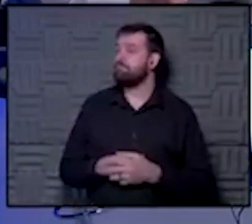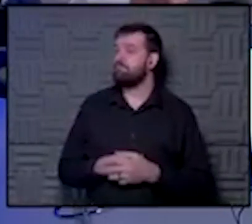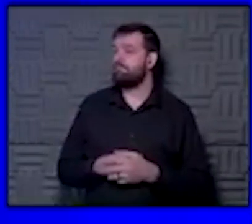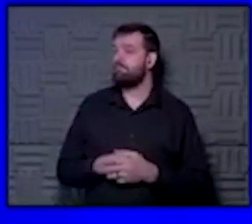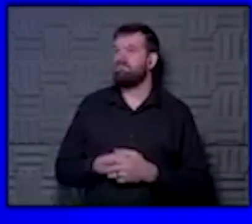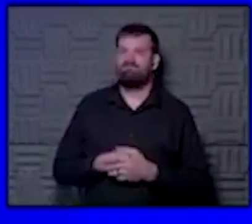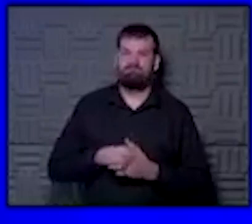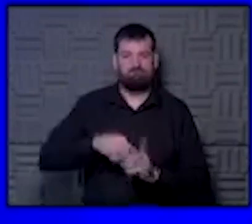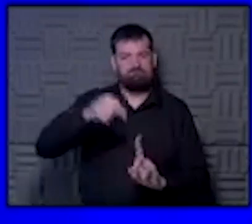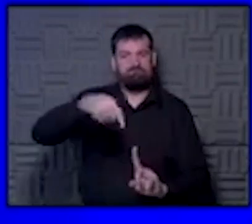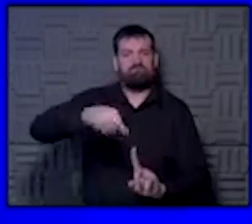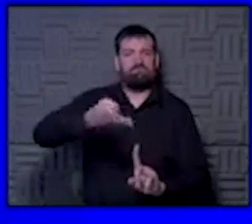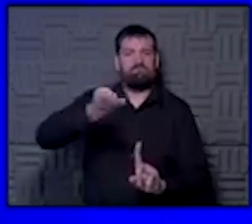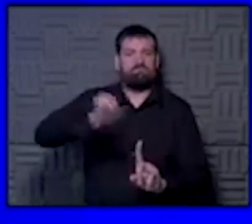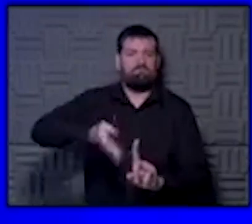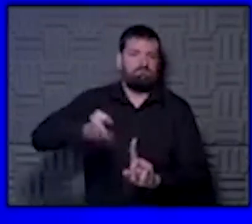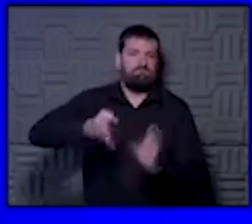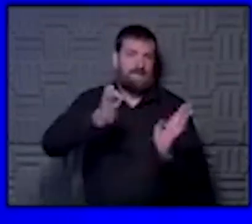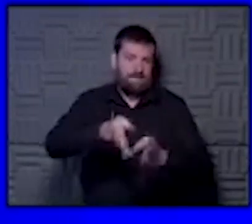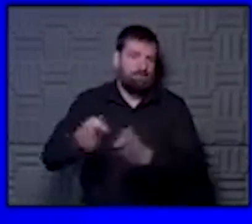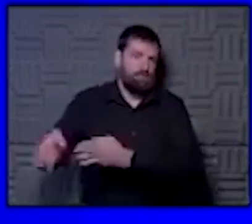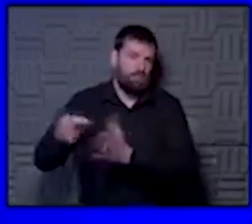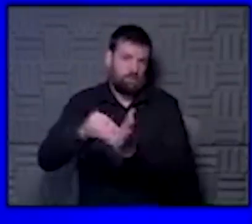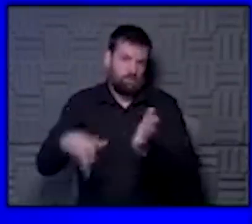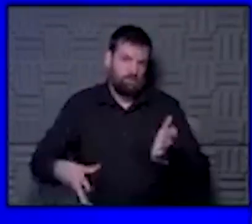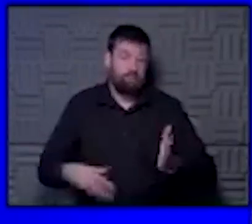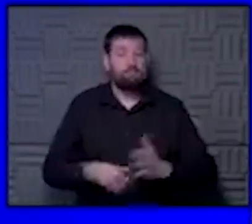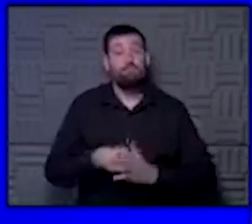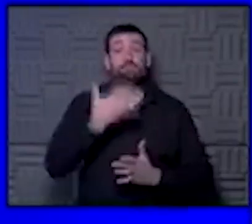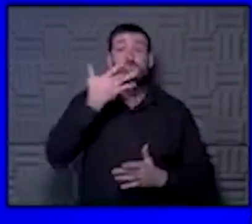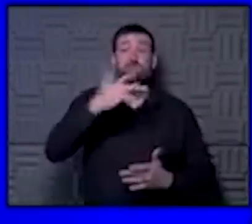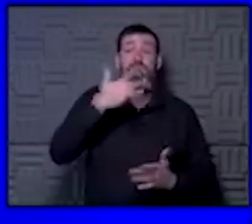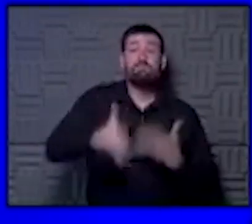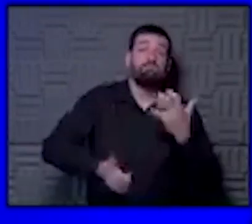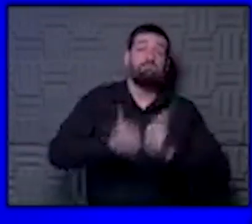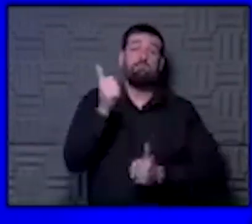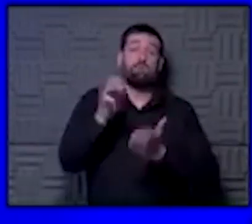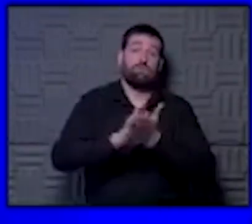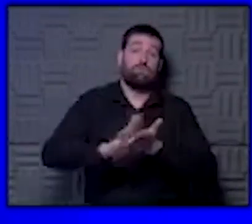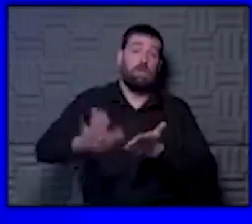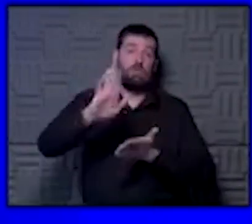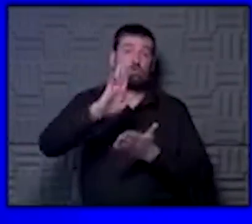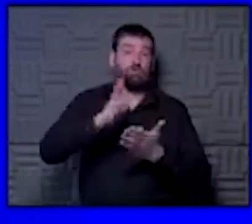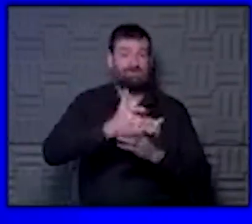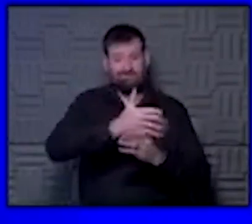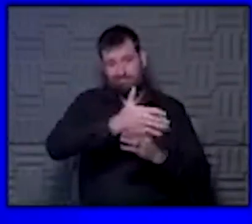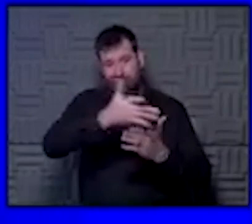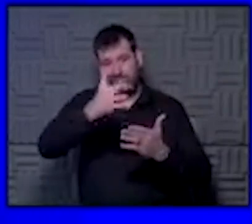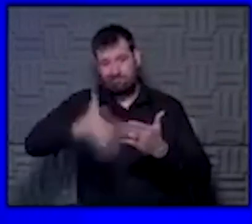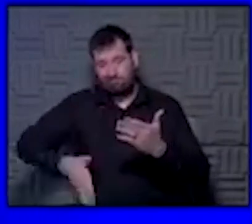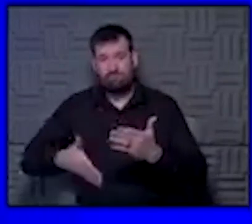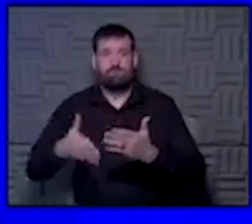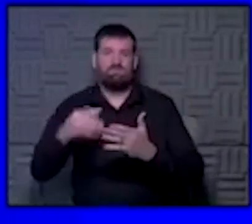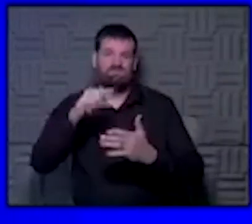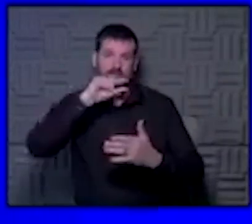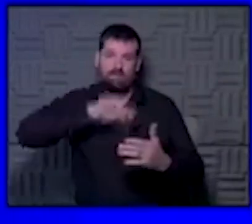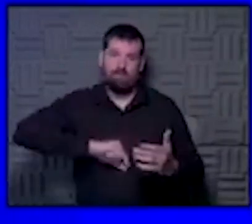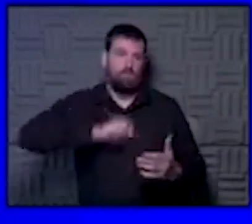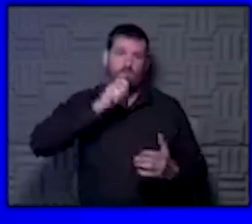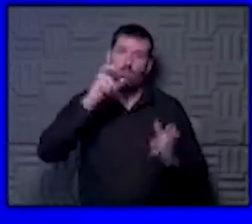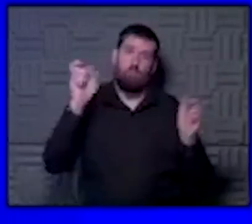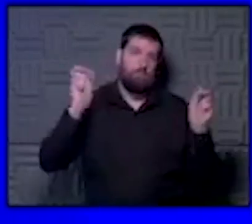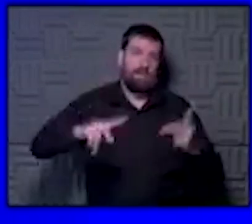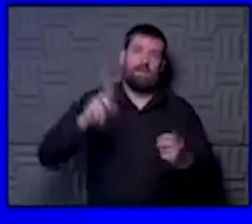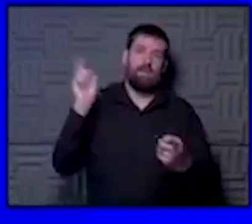down to the individual student. Luckily, I believe most all of the colleges are probably ending at Thanksgiving, so they won't be back until February.